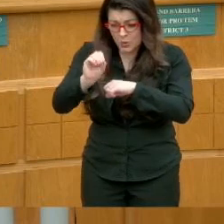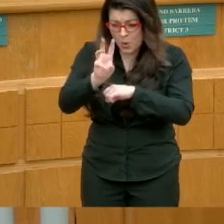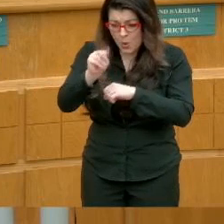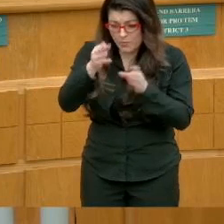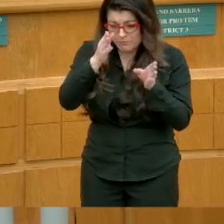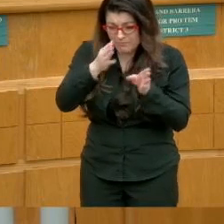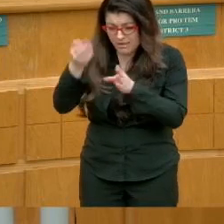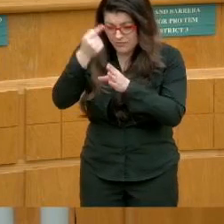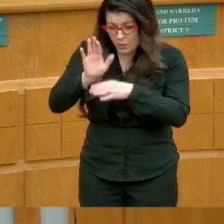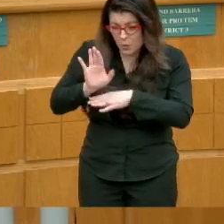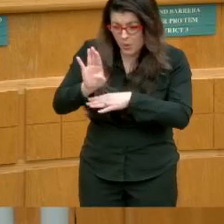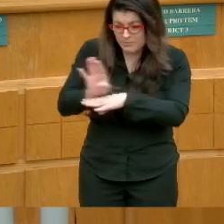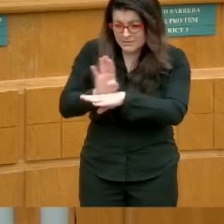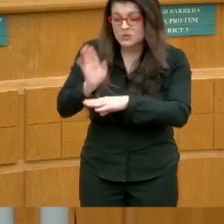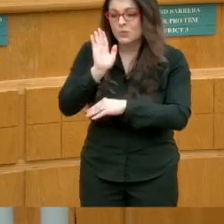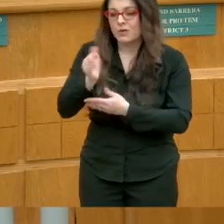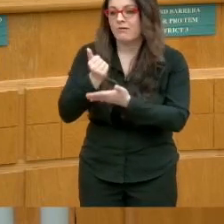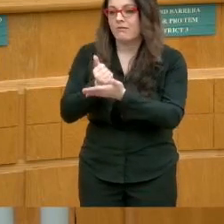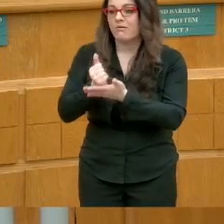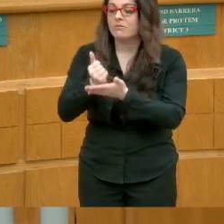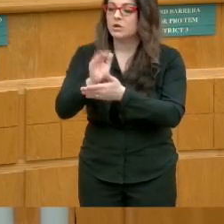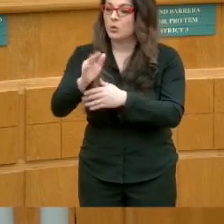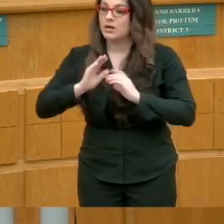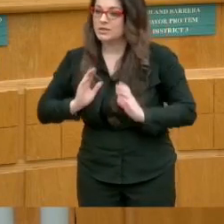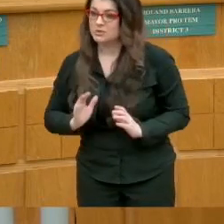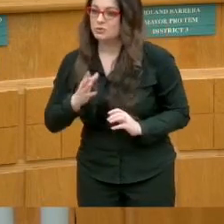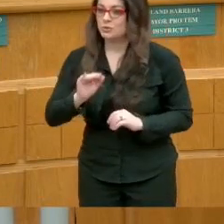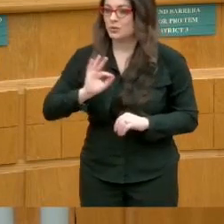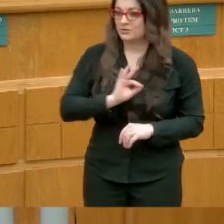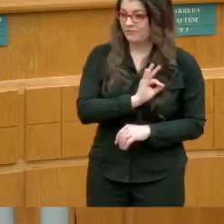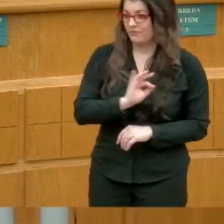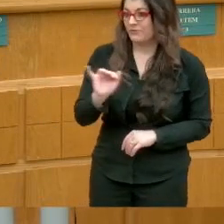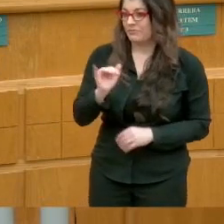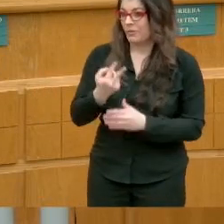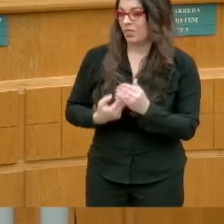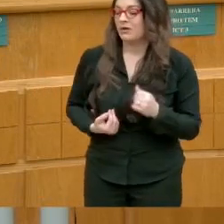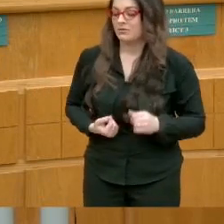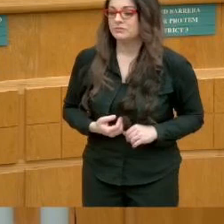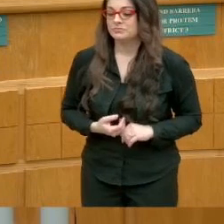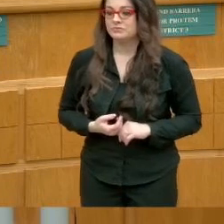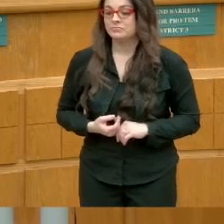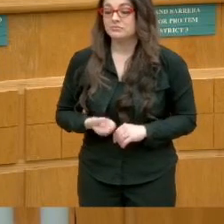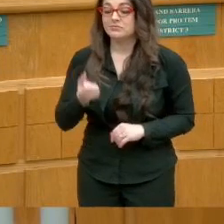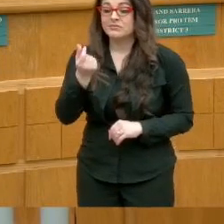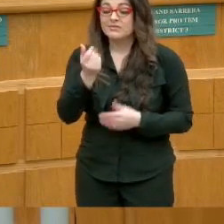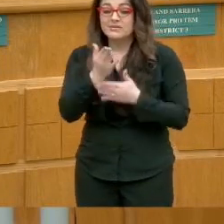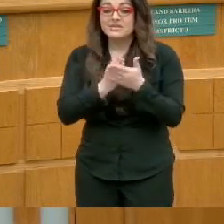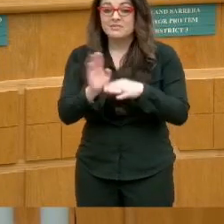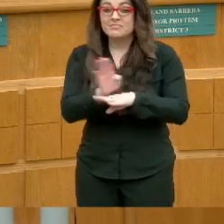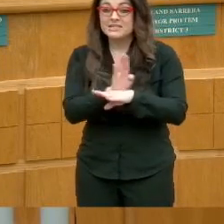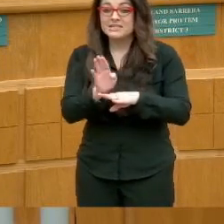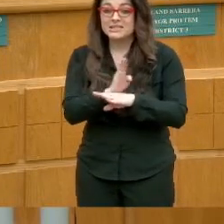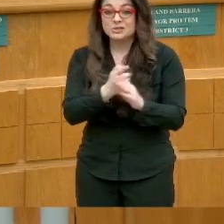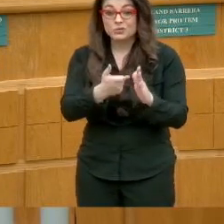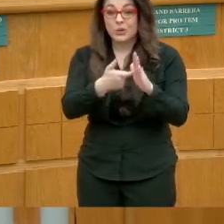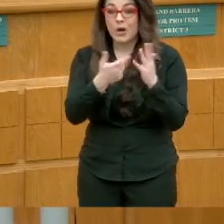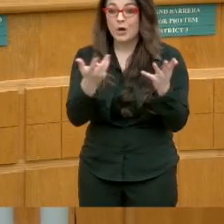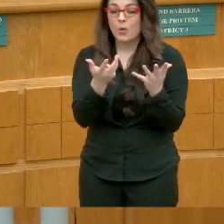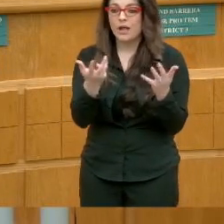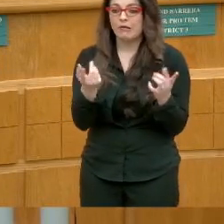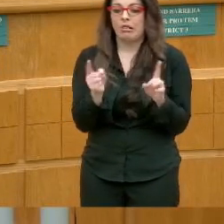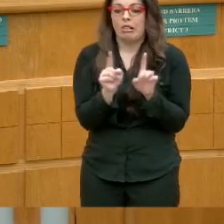their own safety. Some of these businesses will require individuals to be in close proximity to each other, such